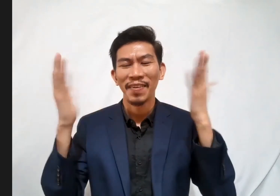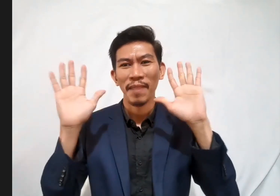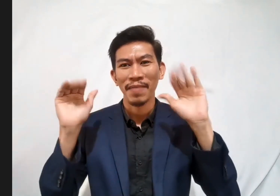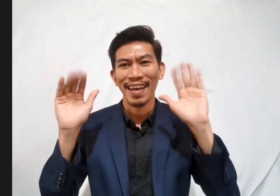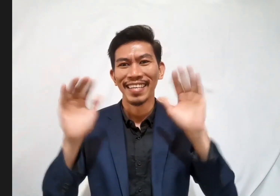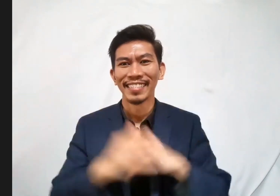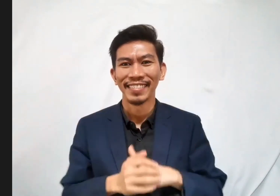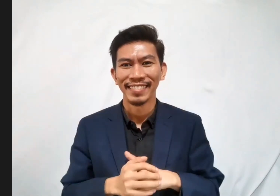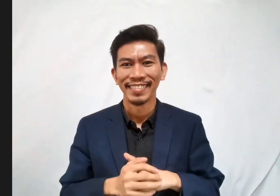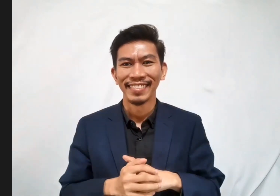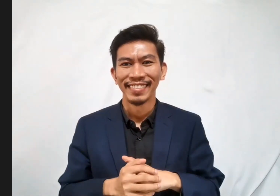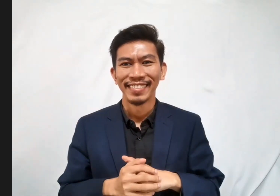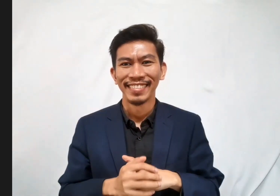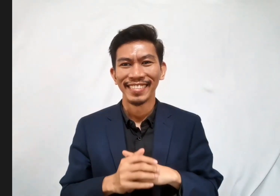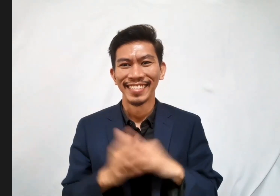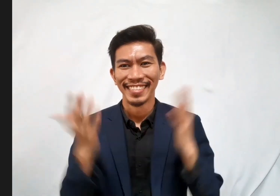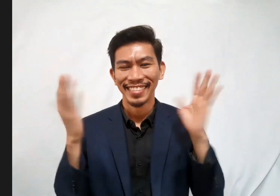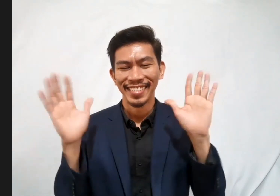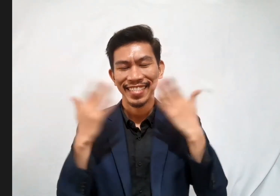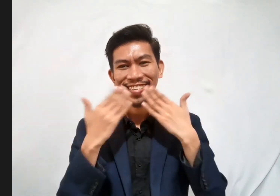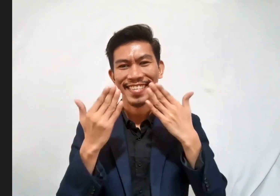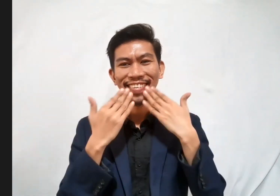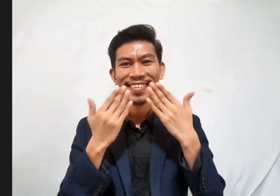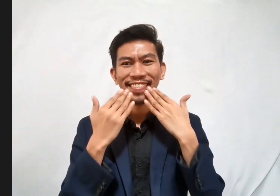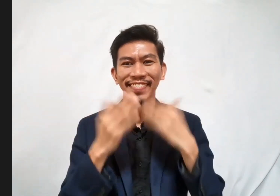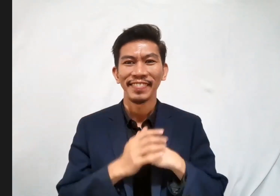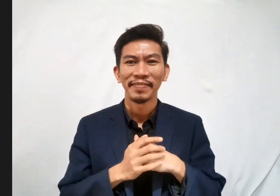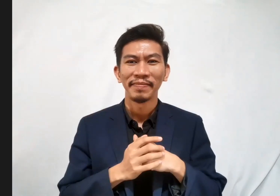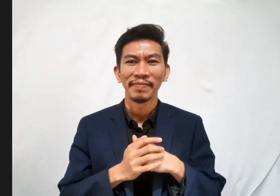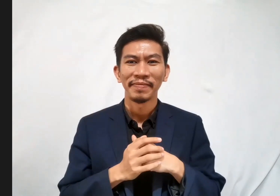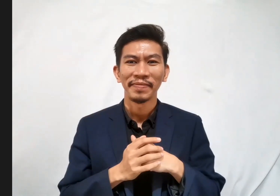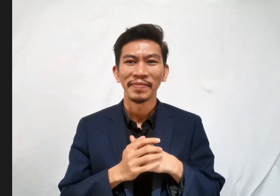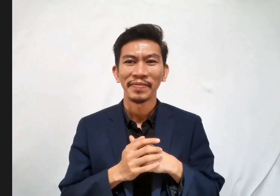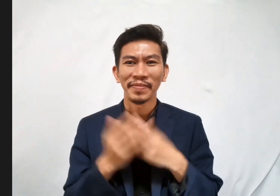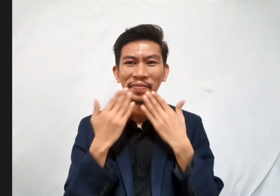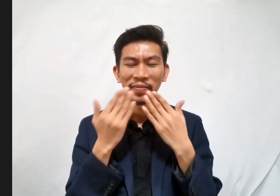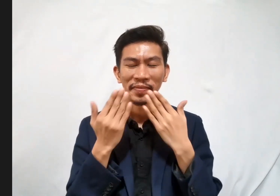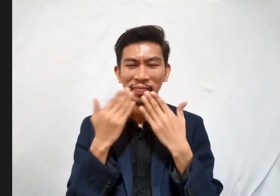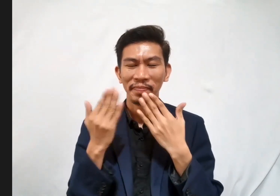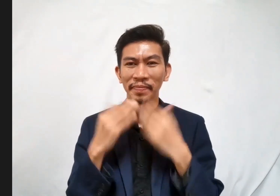Bye. Thank you. Thank you very much, Dr. Cairo. Thank you.